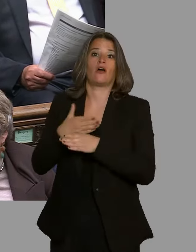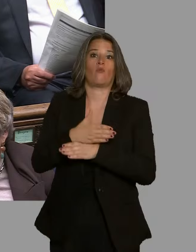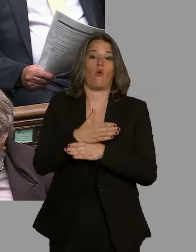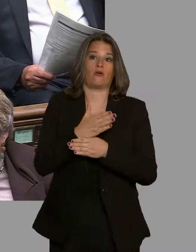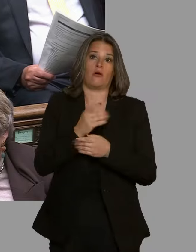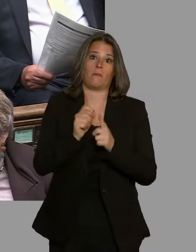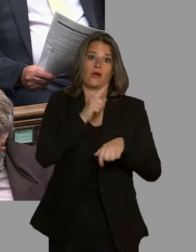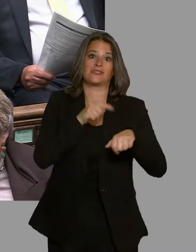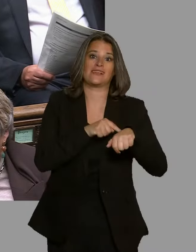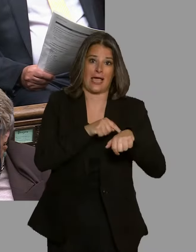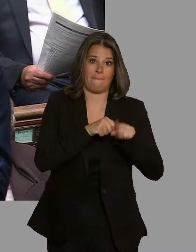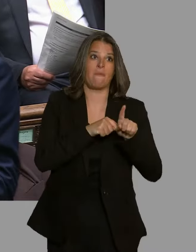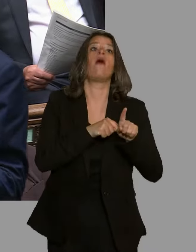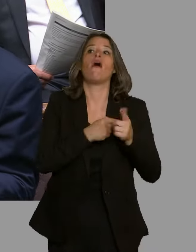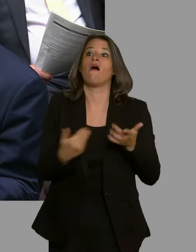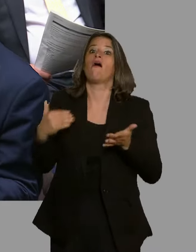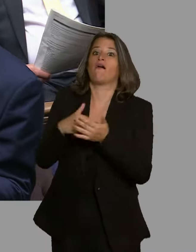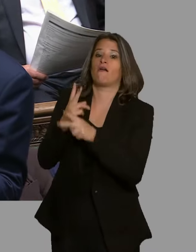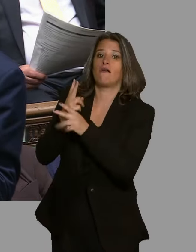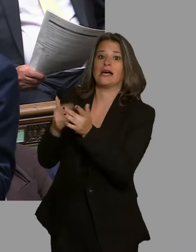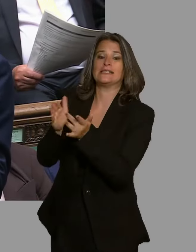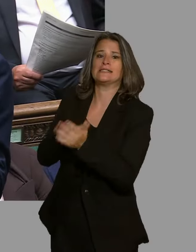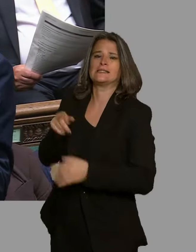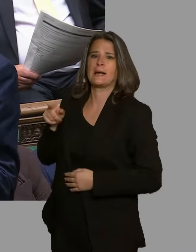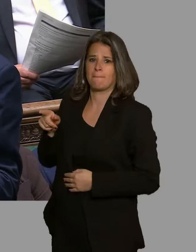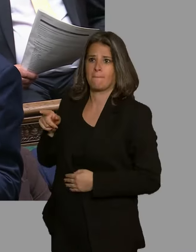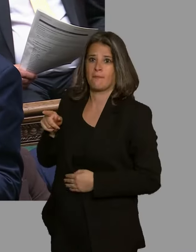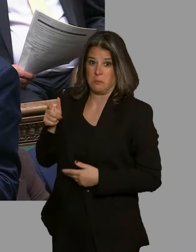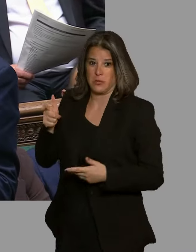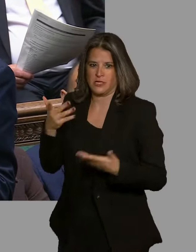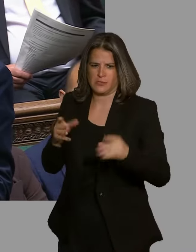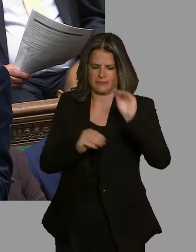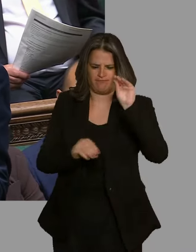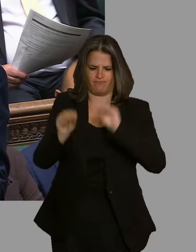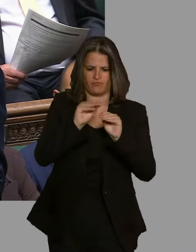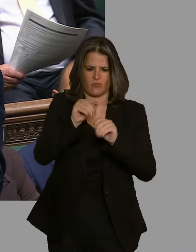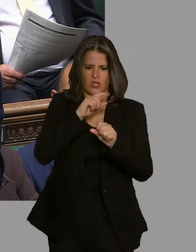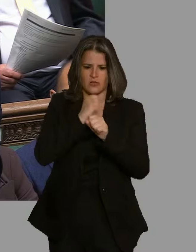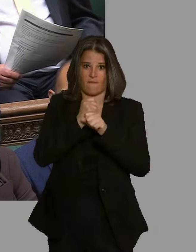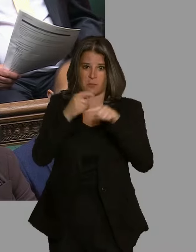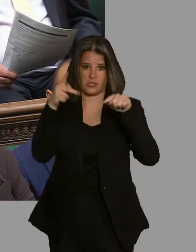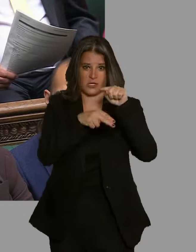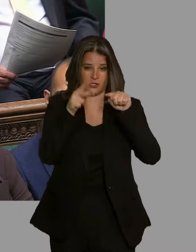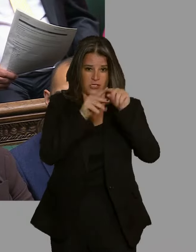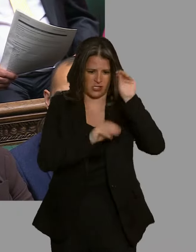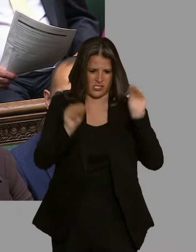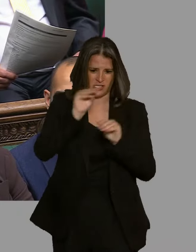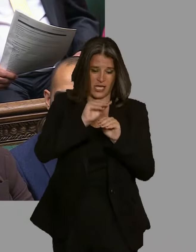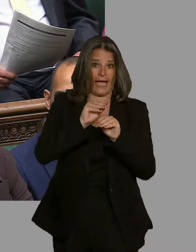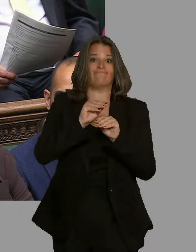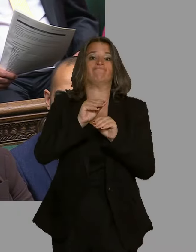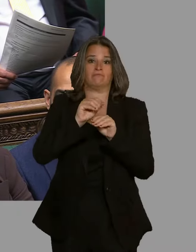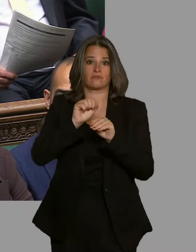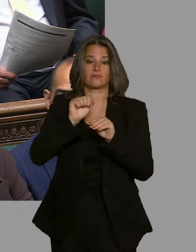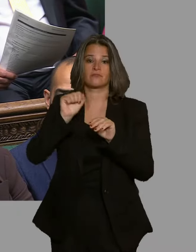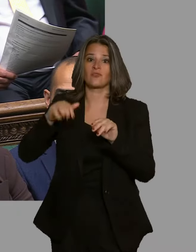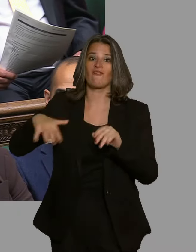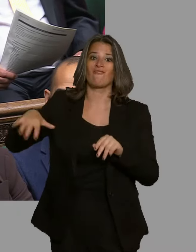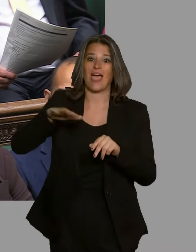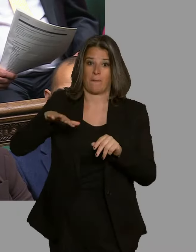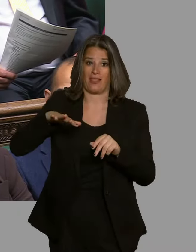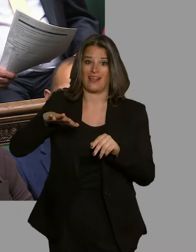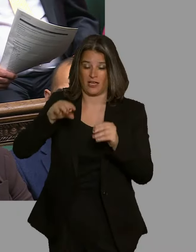£12,000 a year. So can the Prime Minister tell Ginny and many family carers like her,